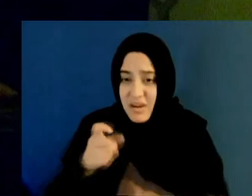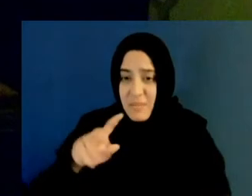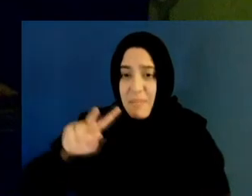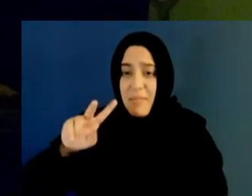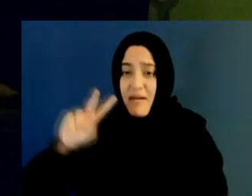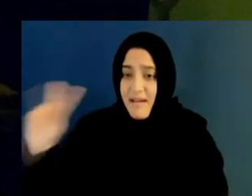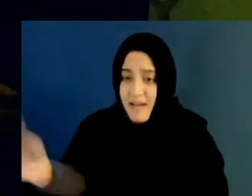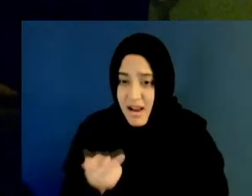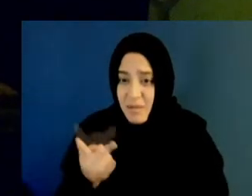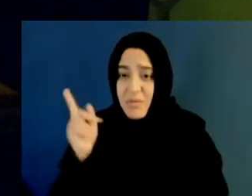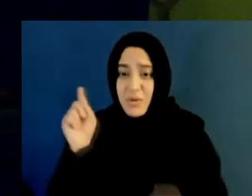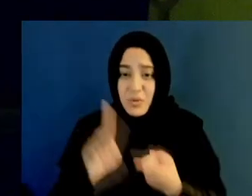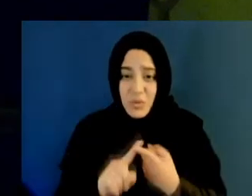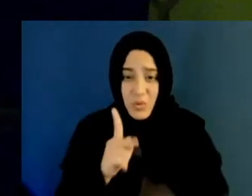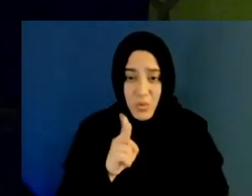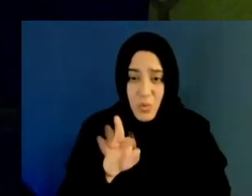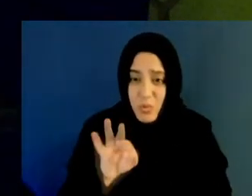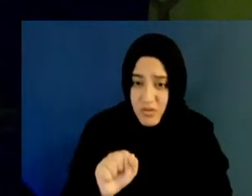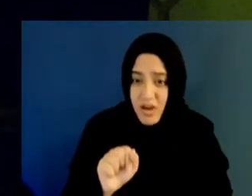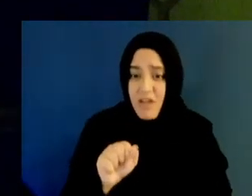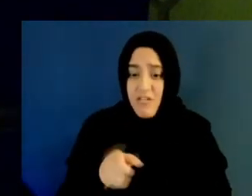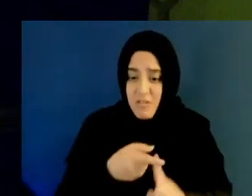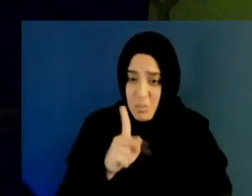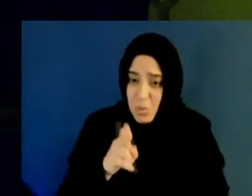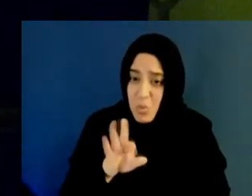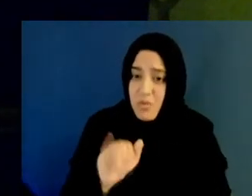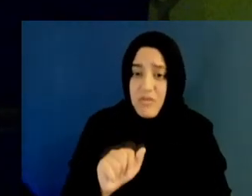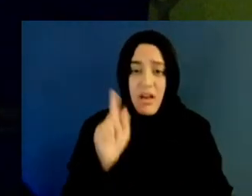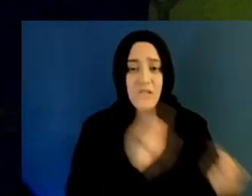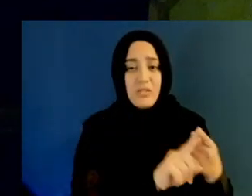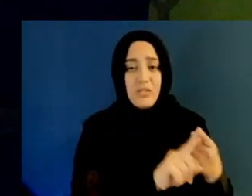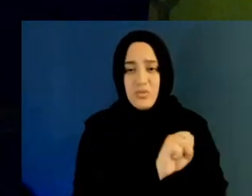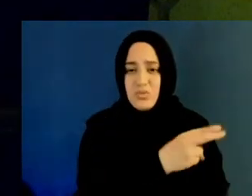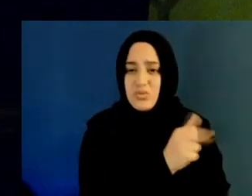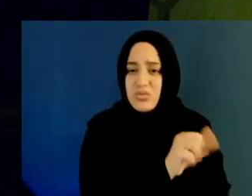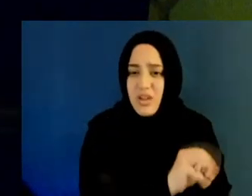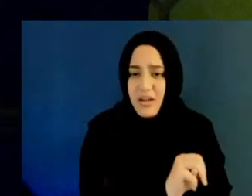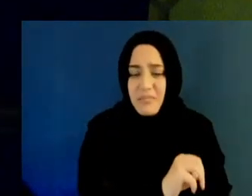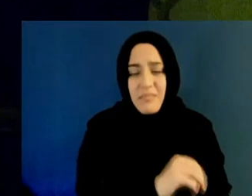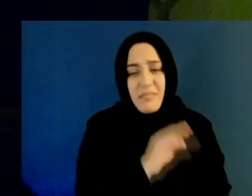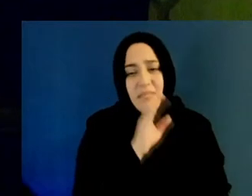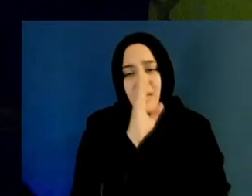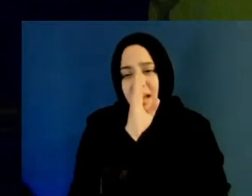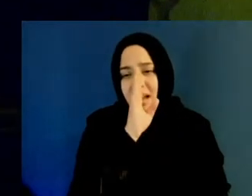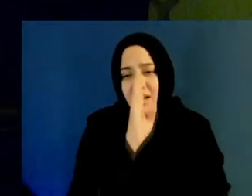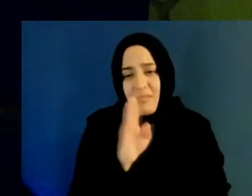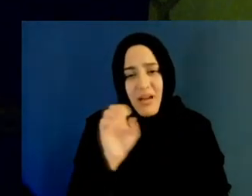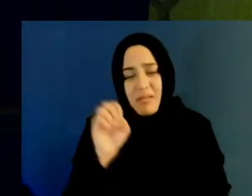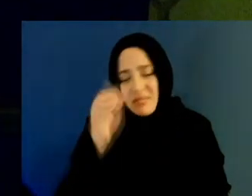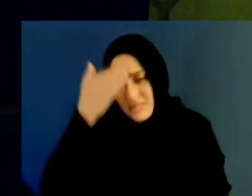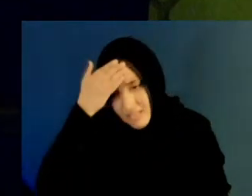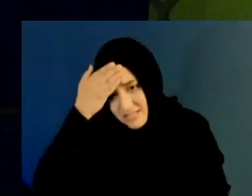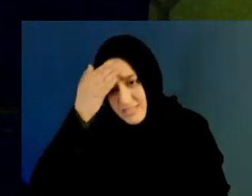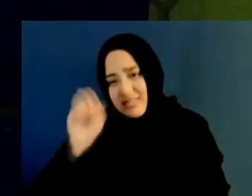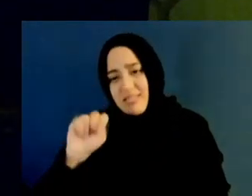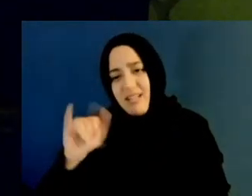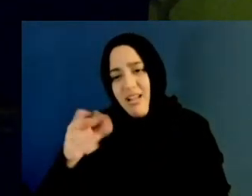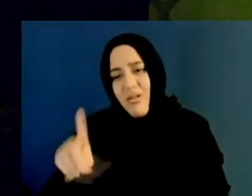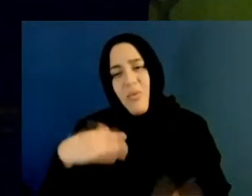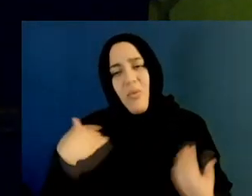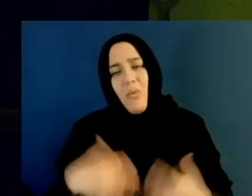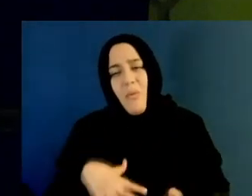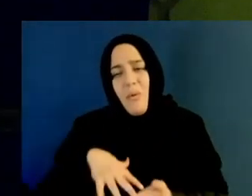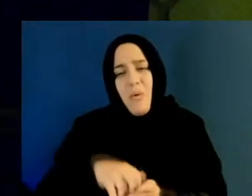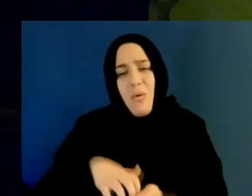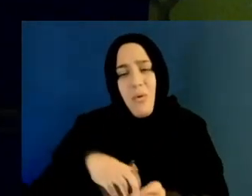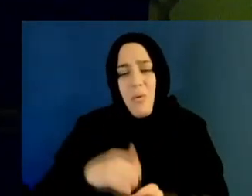and Kufa to Sham, Imam Sajjad was so weak because of the injuries and the ailments. He could